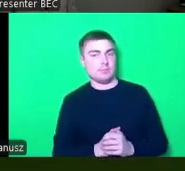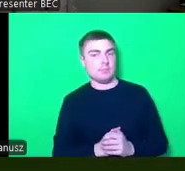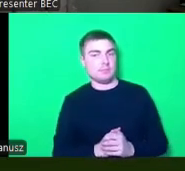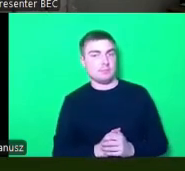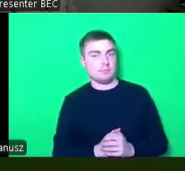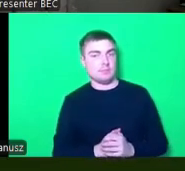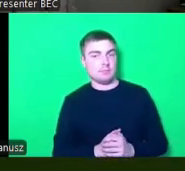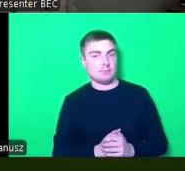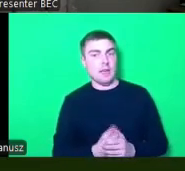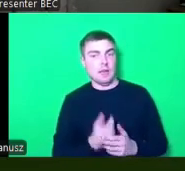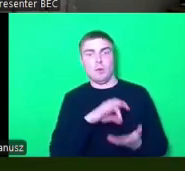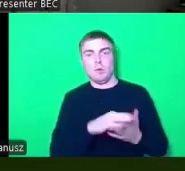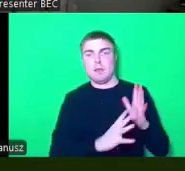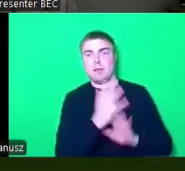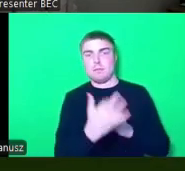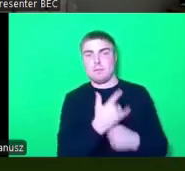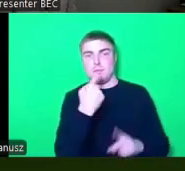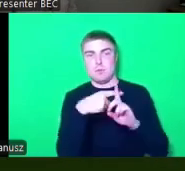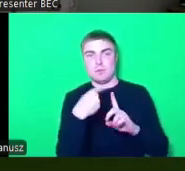health.